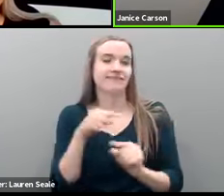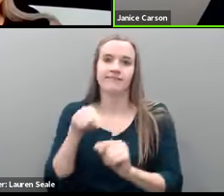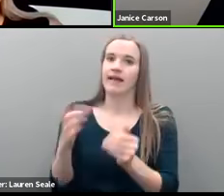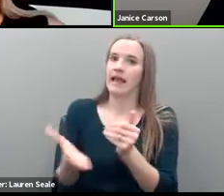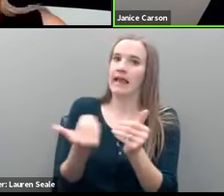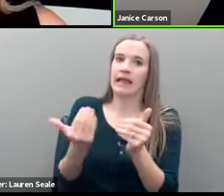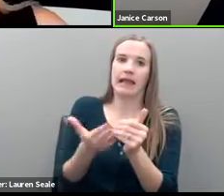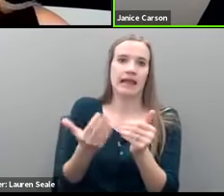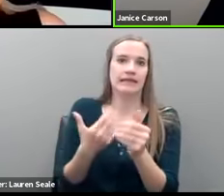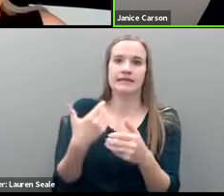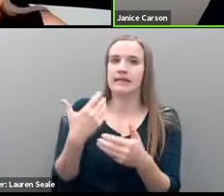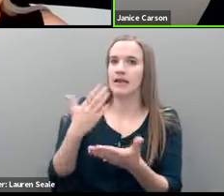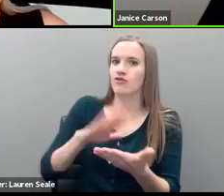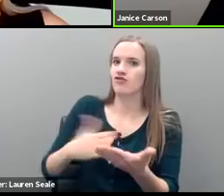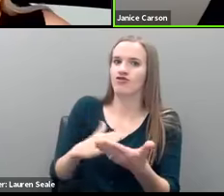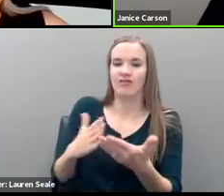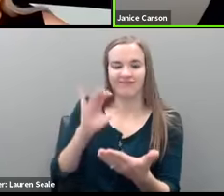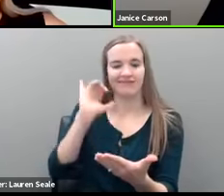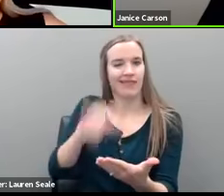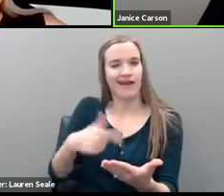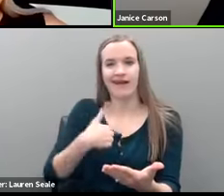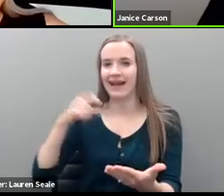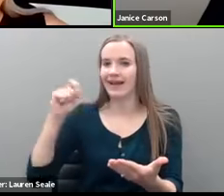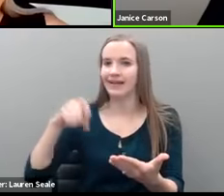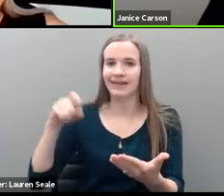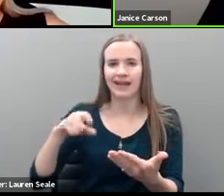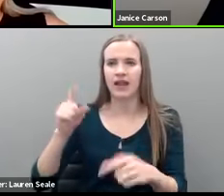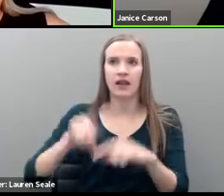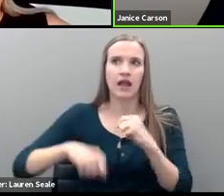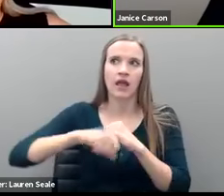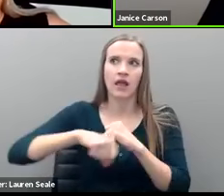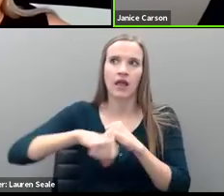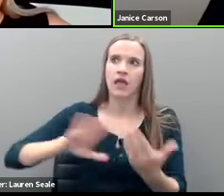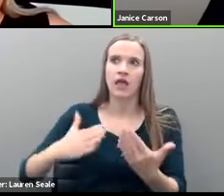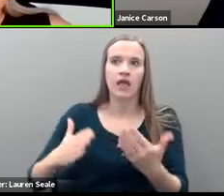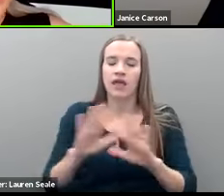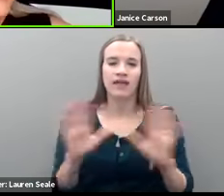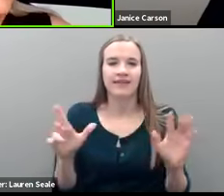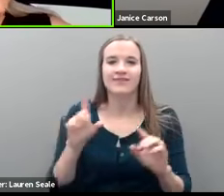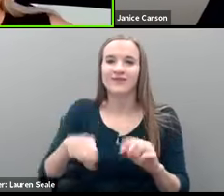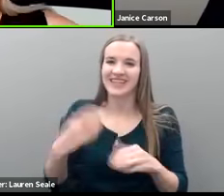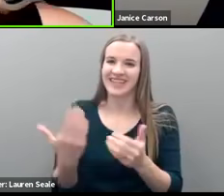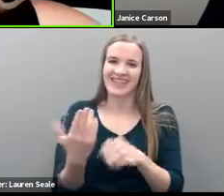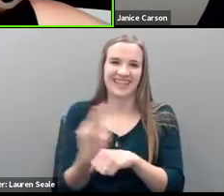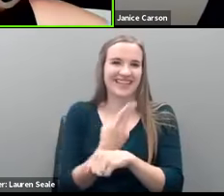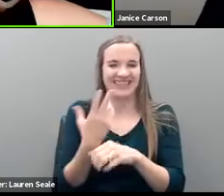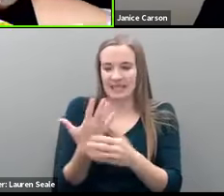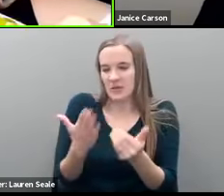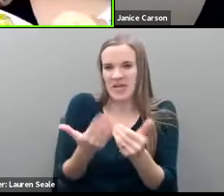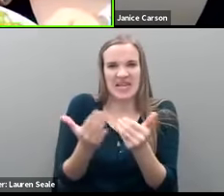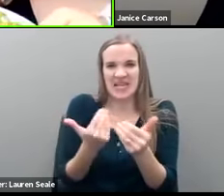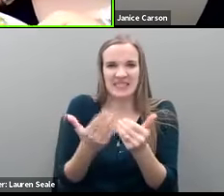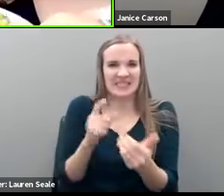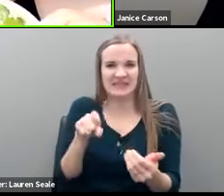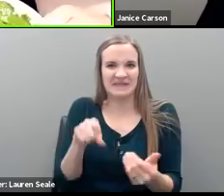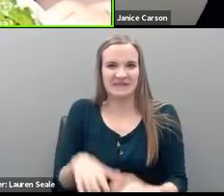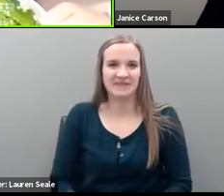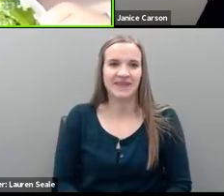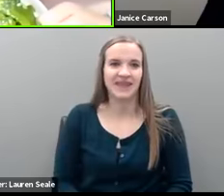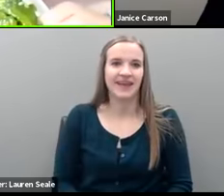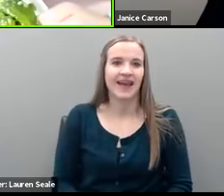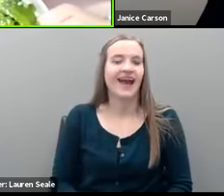Oh, that's my life. It's the easy part of the food. Yes. Yeah, the easy and the healthy. Well, I